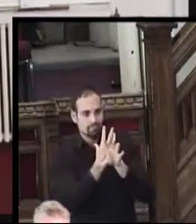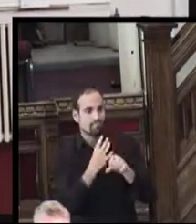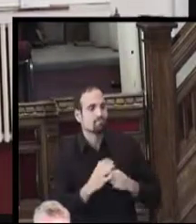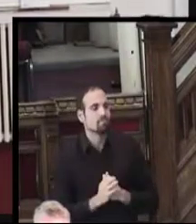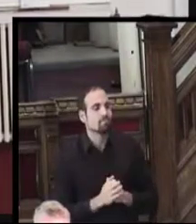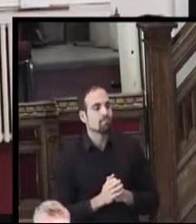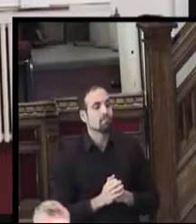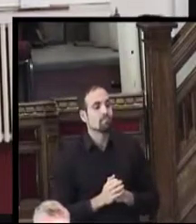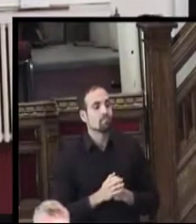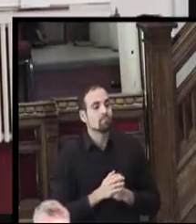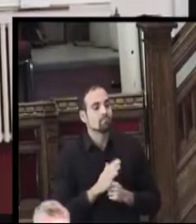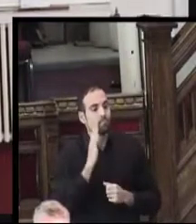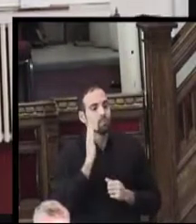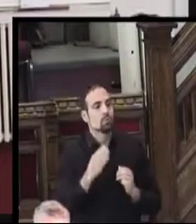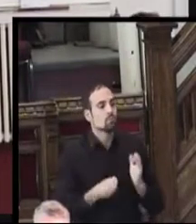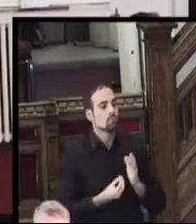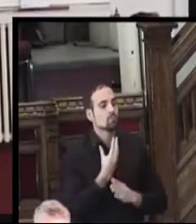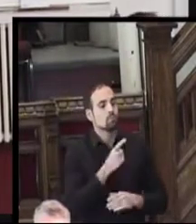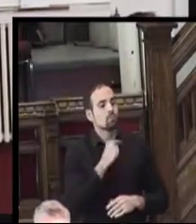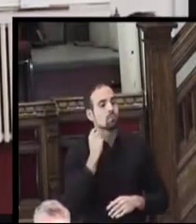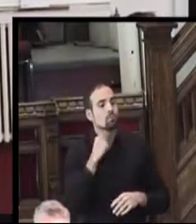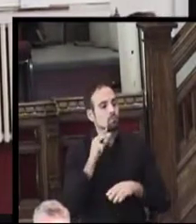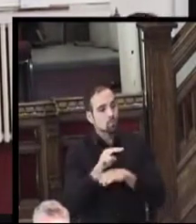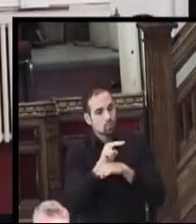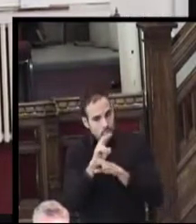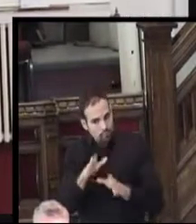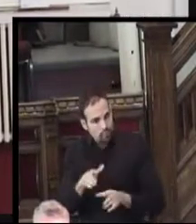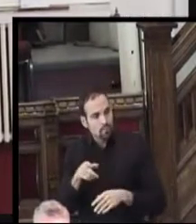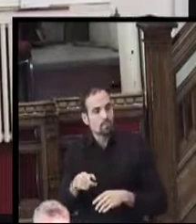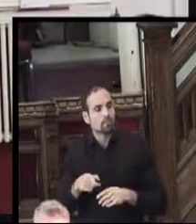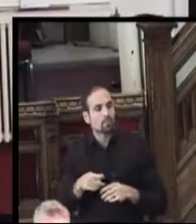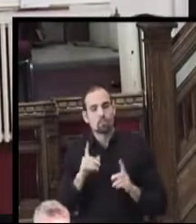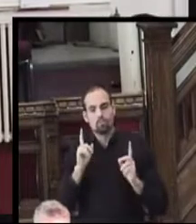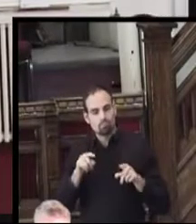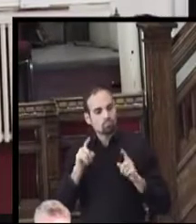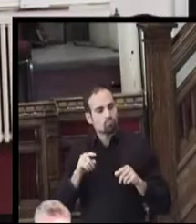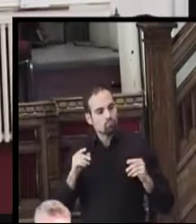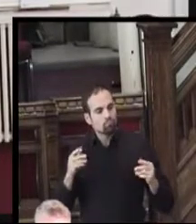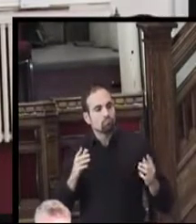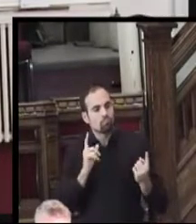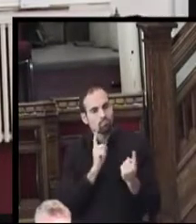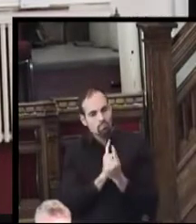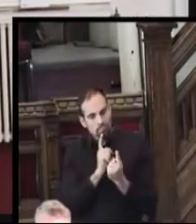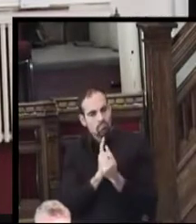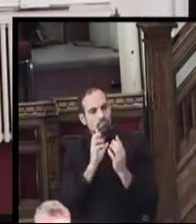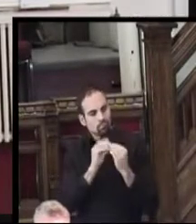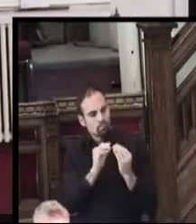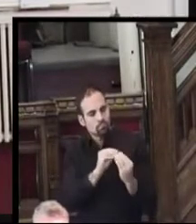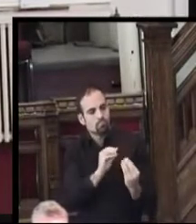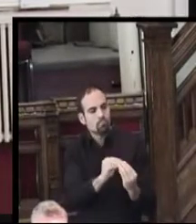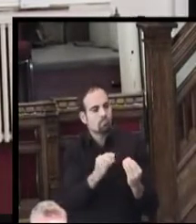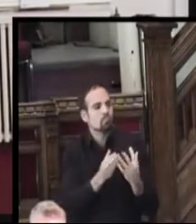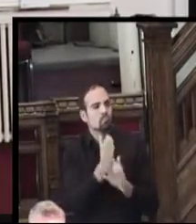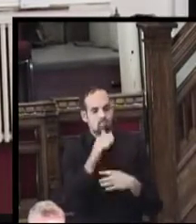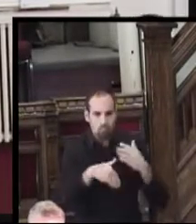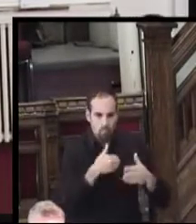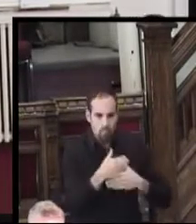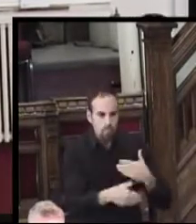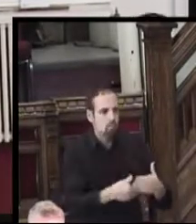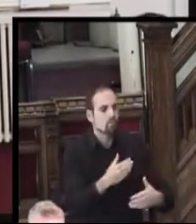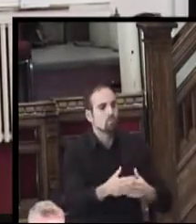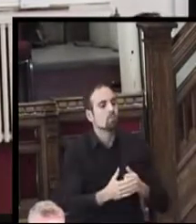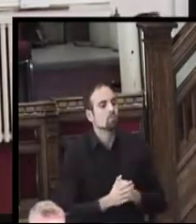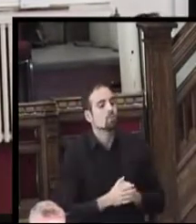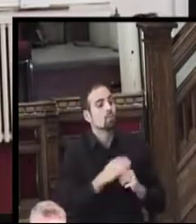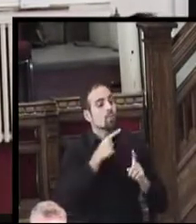clergy supervisor. Bruce is meeting with Joe regularly throughout this process. And in addition, there are six individuals